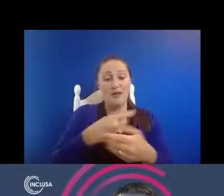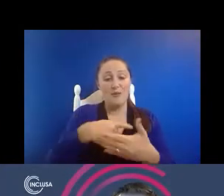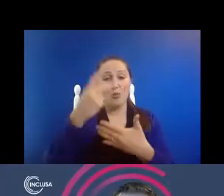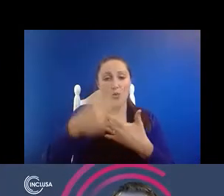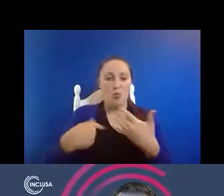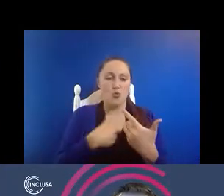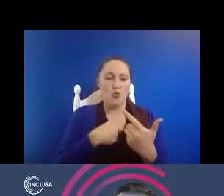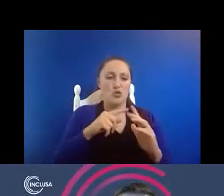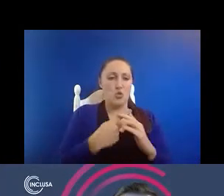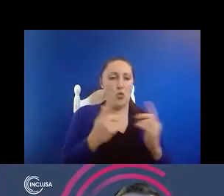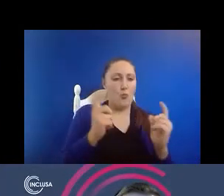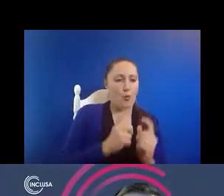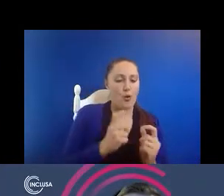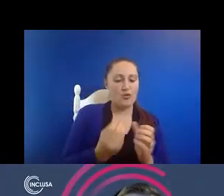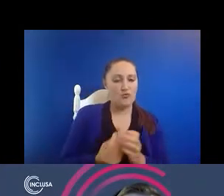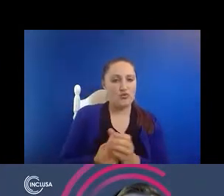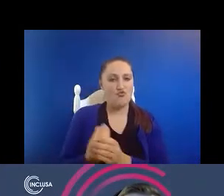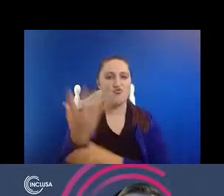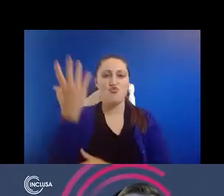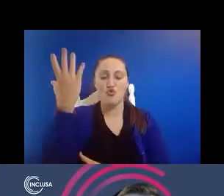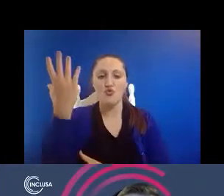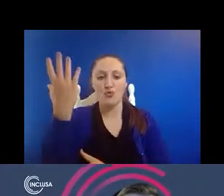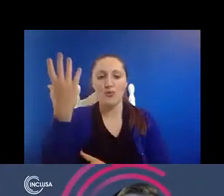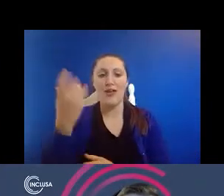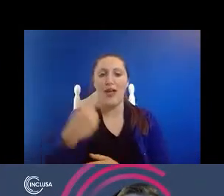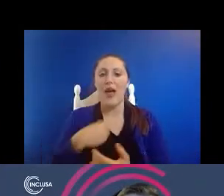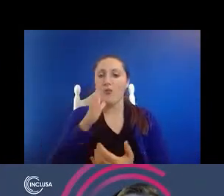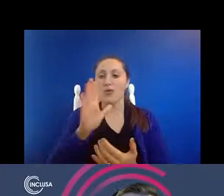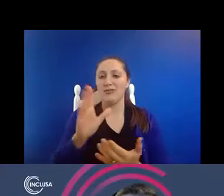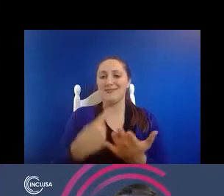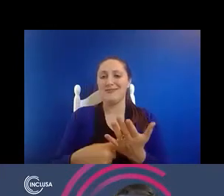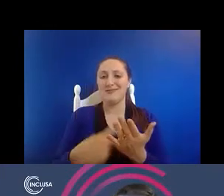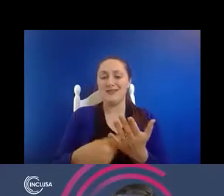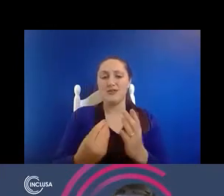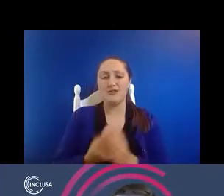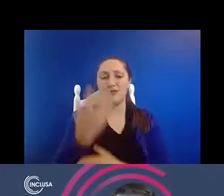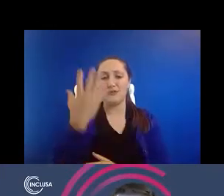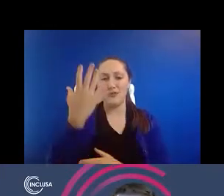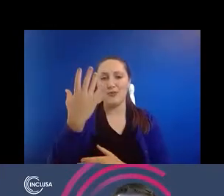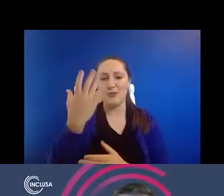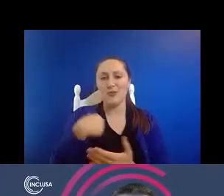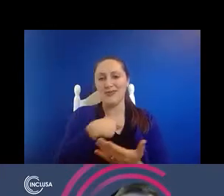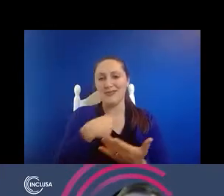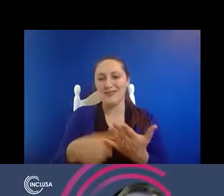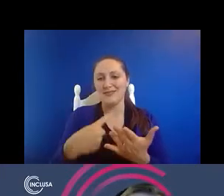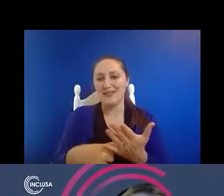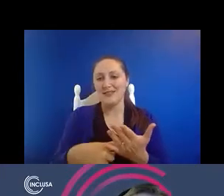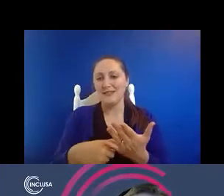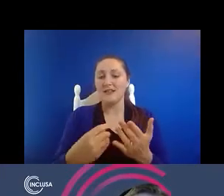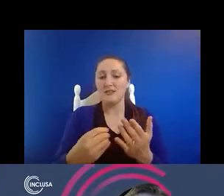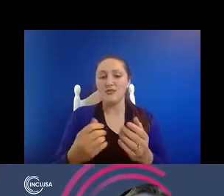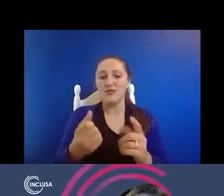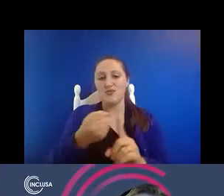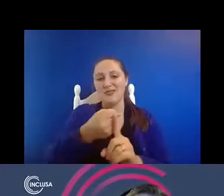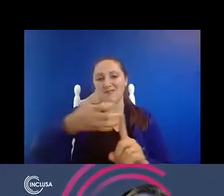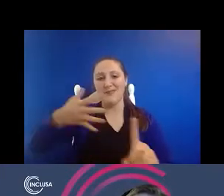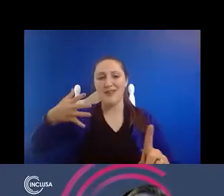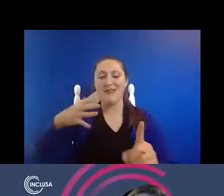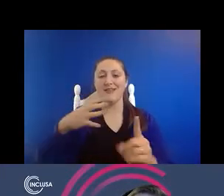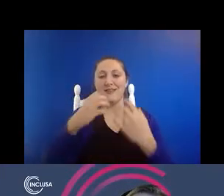small and grew, and I'll talk about that growth as we talk about expansion of our value-based purchasing model. We are